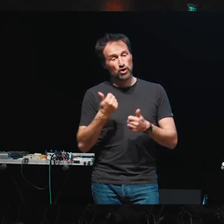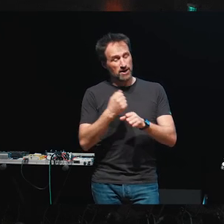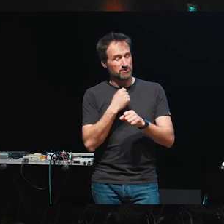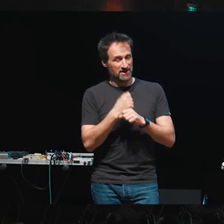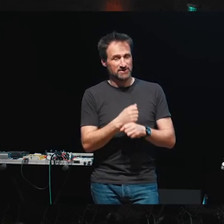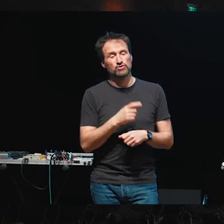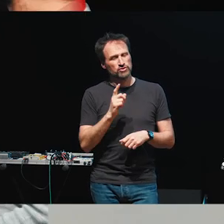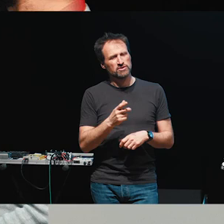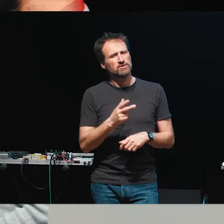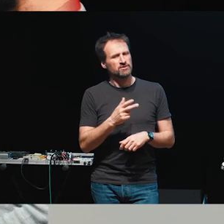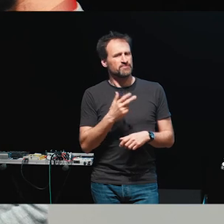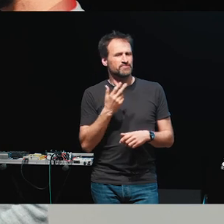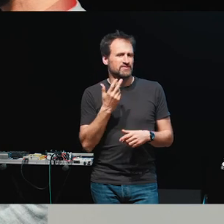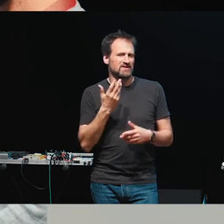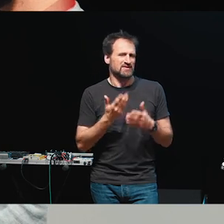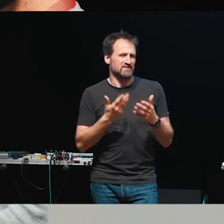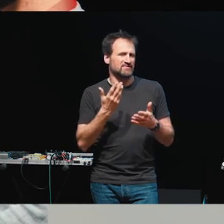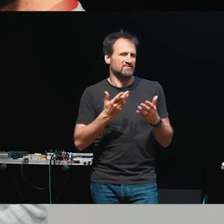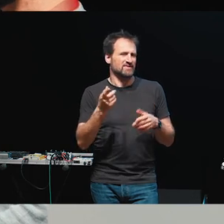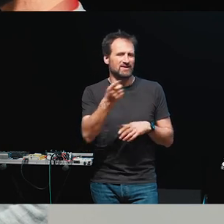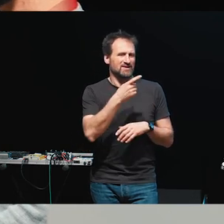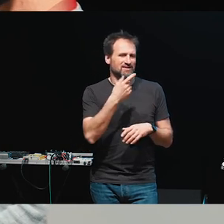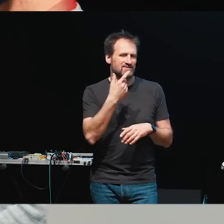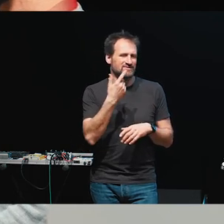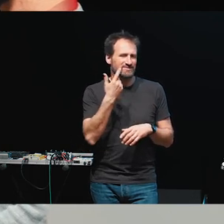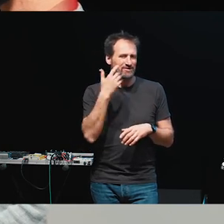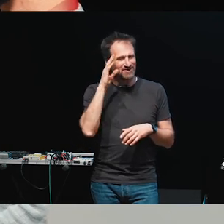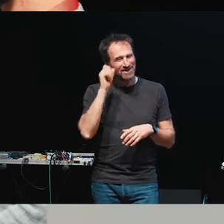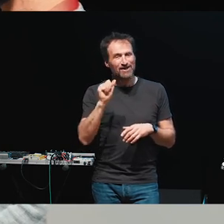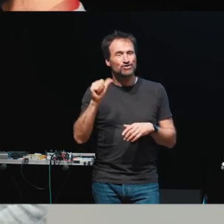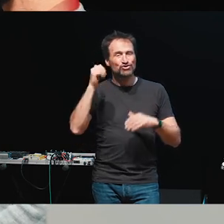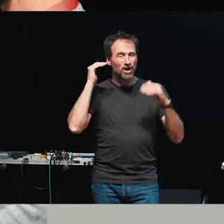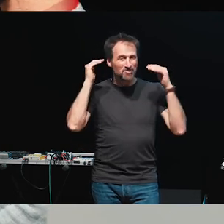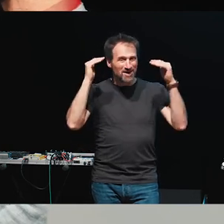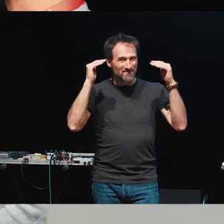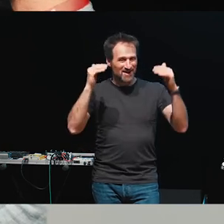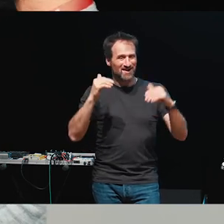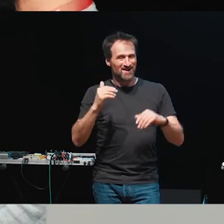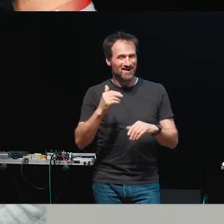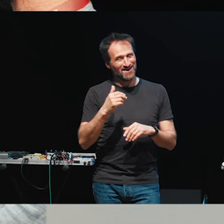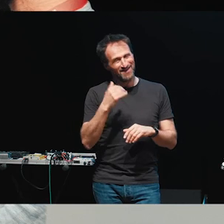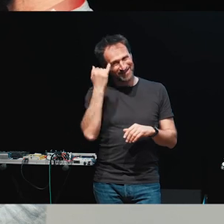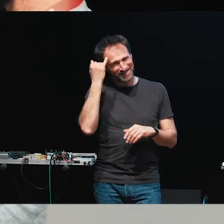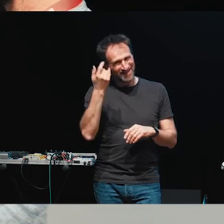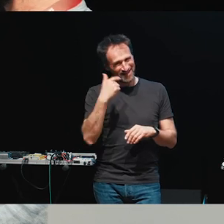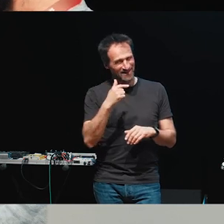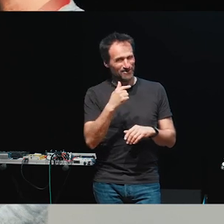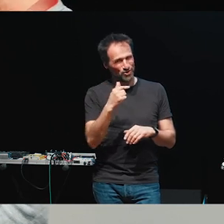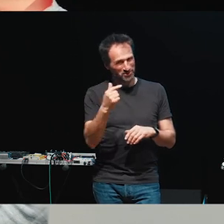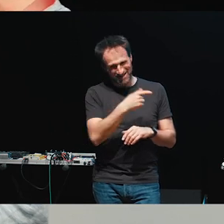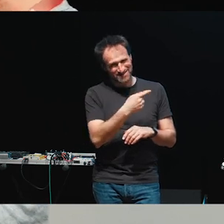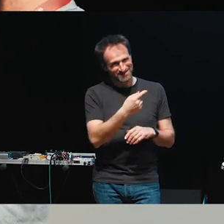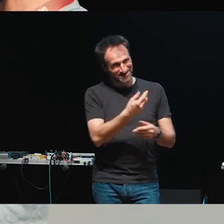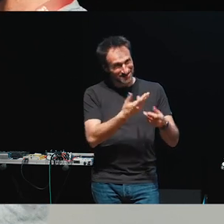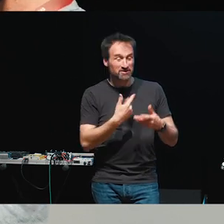course, you may not appreciate it, but the top-level await idea that came out by Tobias also makes me